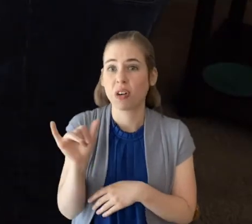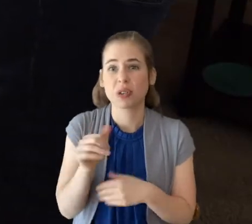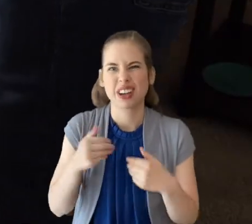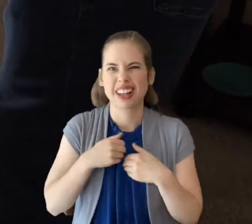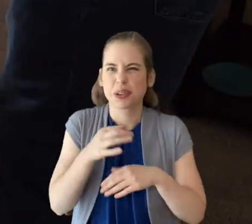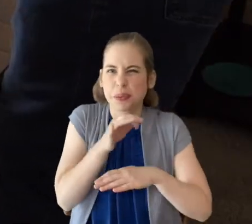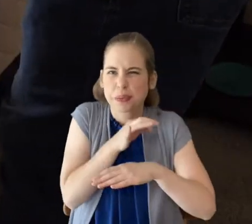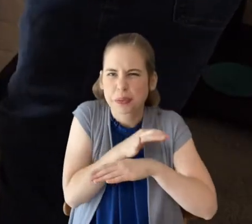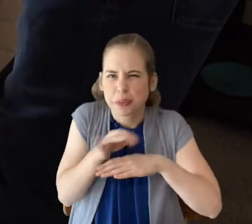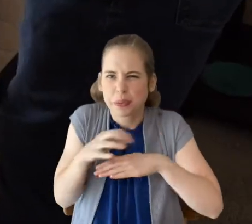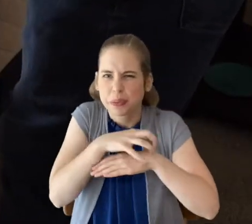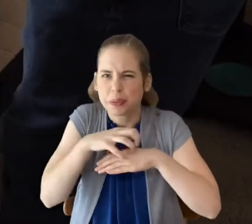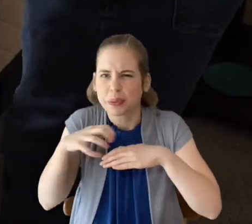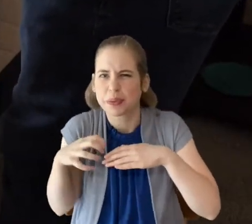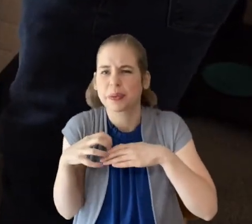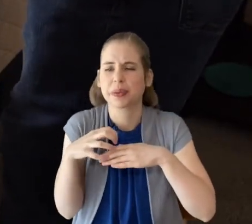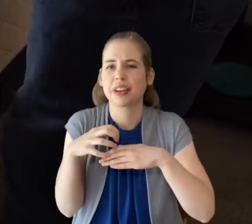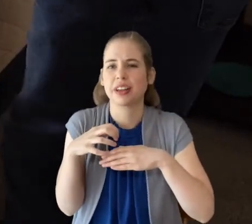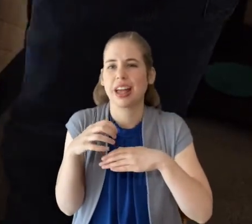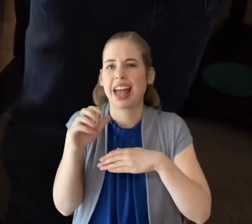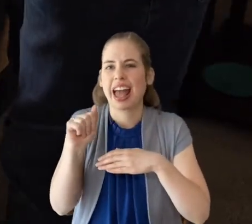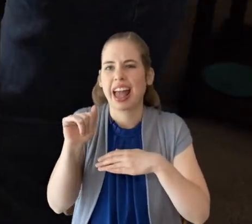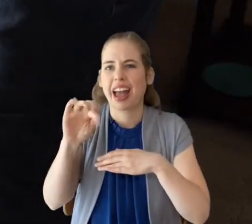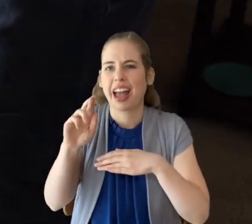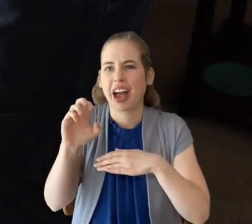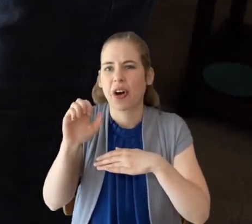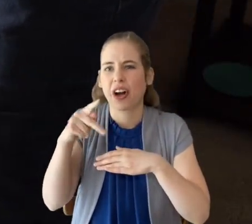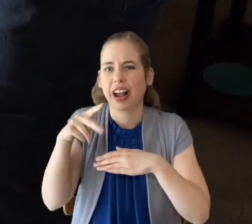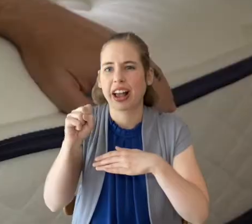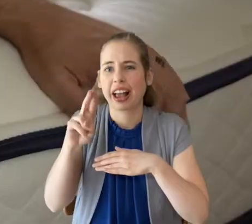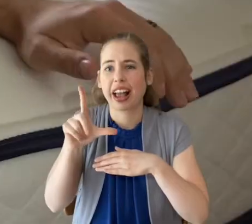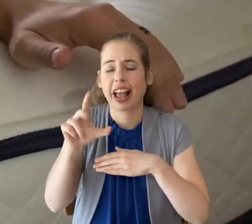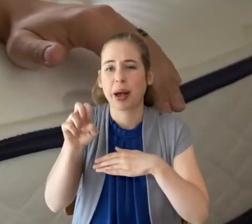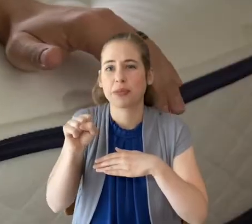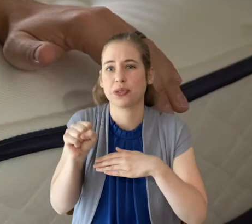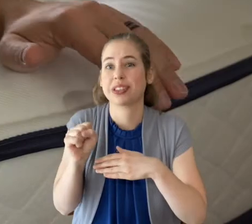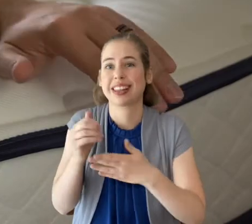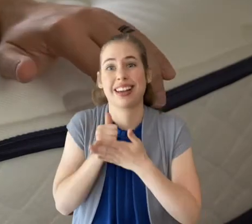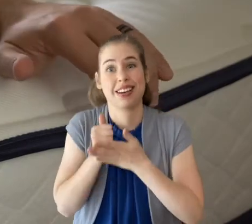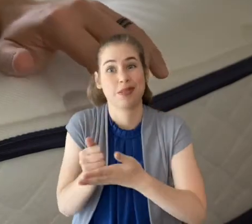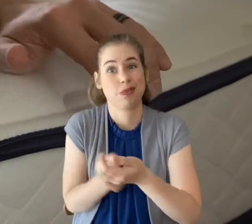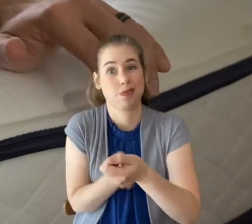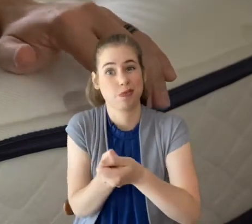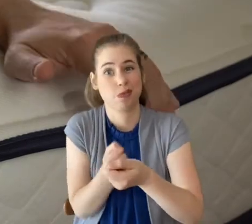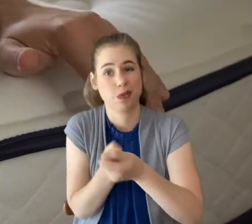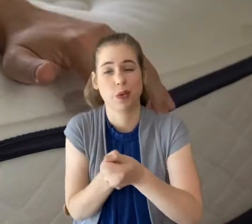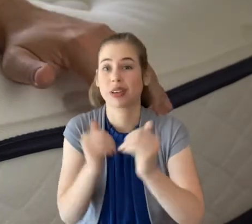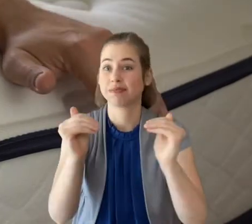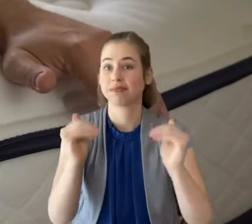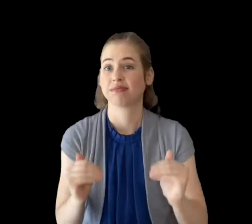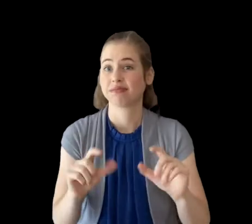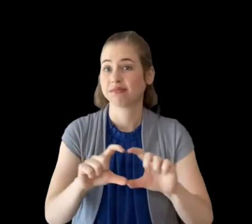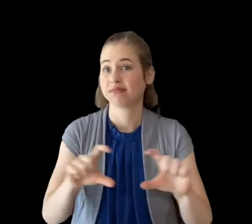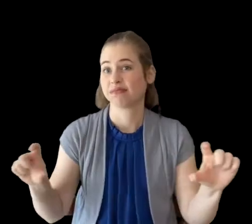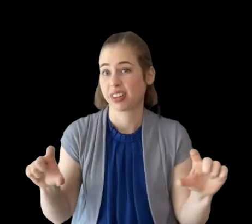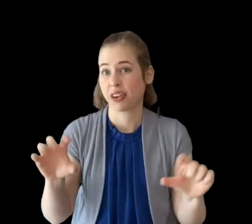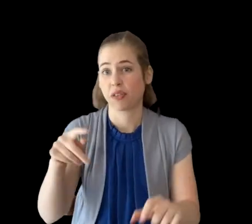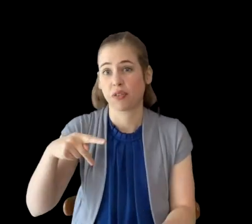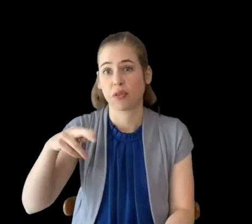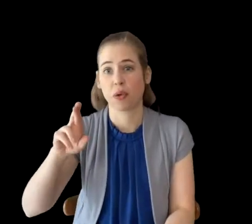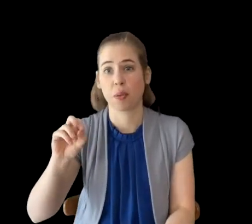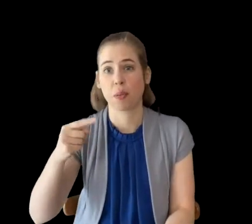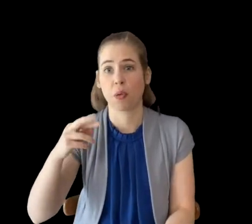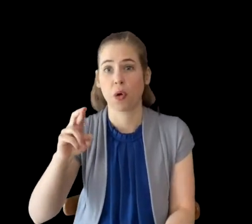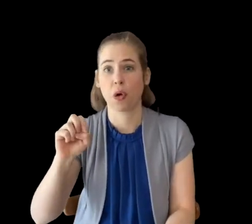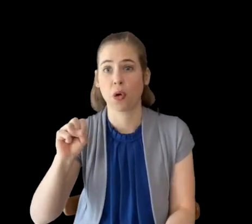absorbing air capsules that provide support while melting away pressure points. Next up, we have a layer of progression foam, which provides